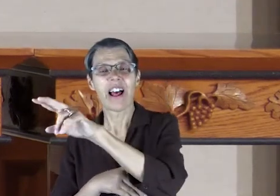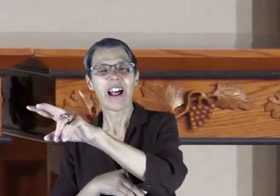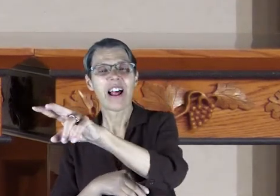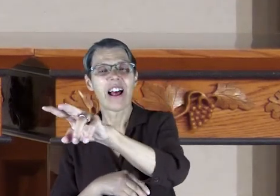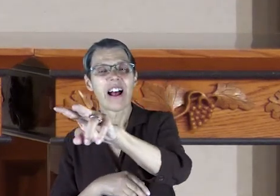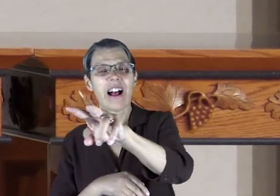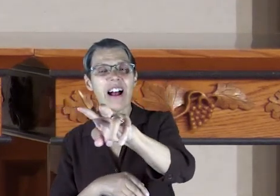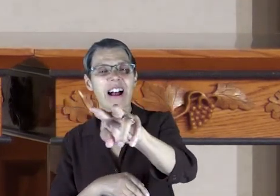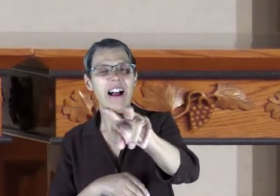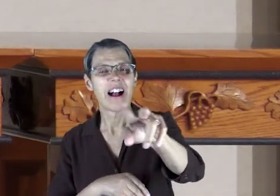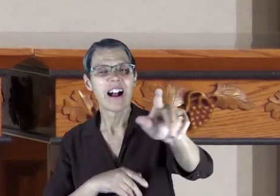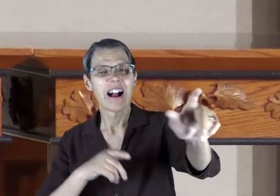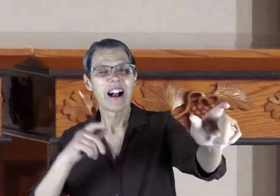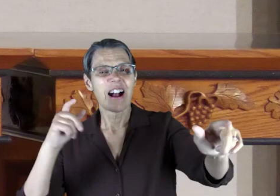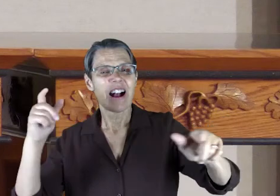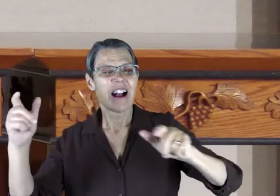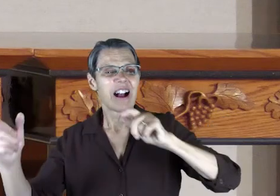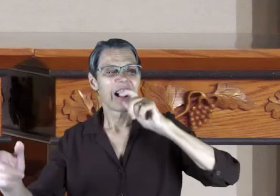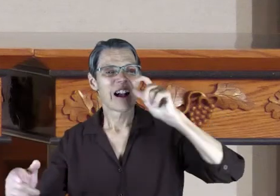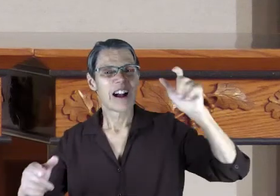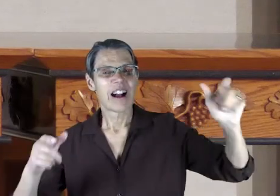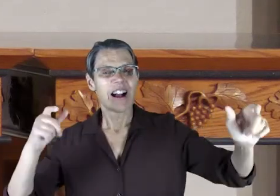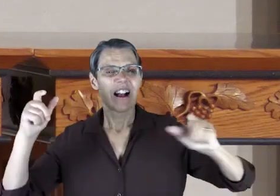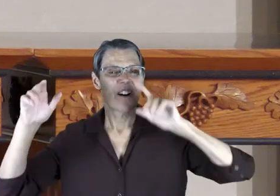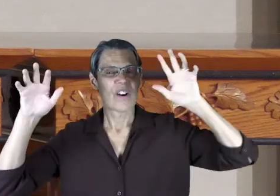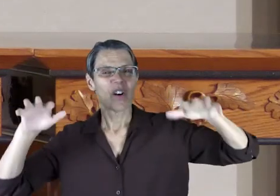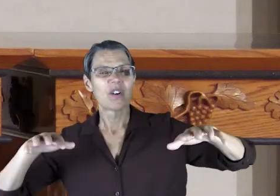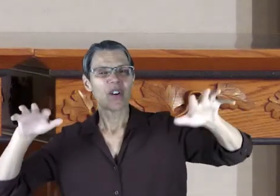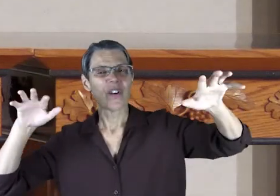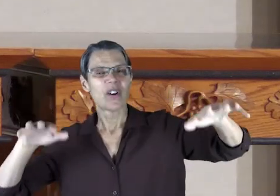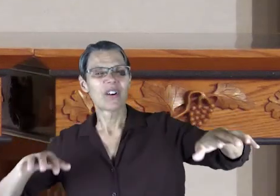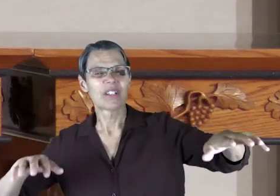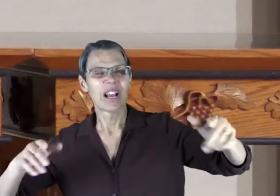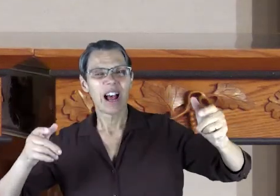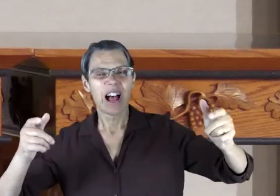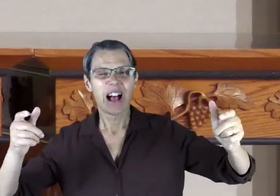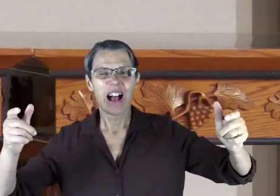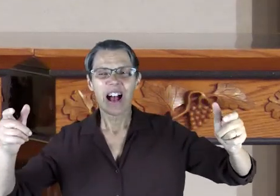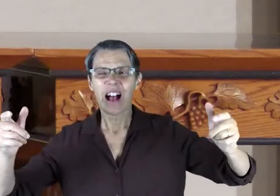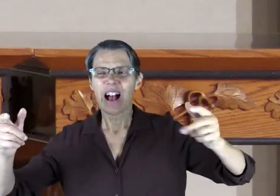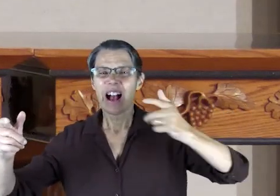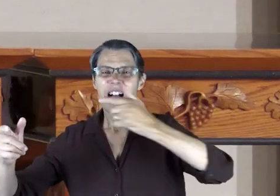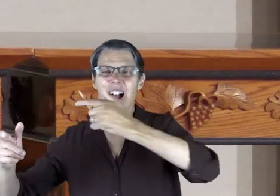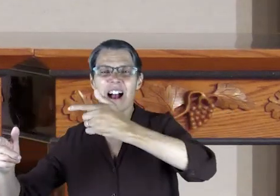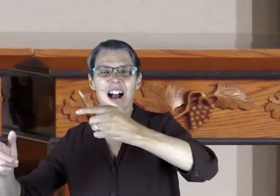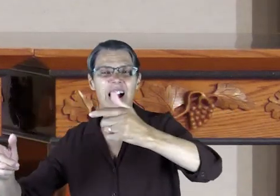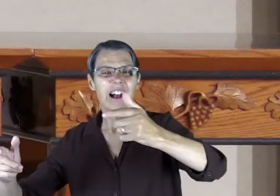And I look out at the vastness of the ocean and try to imagine how somebody can't believe in God when they see that.